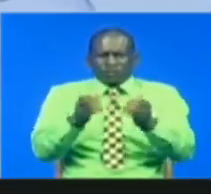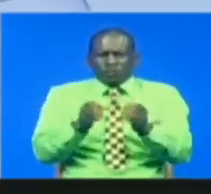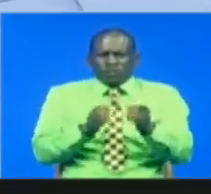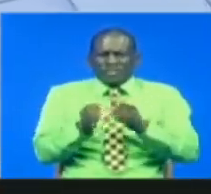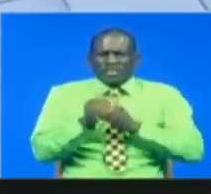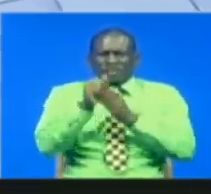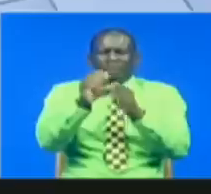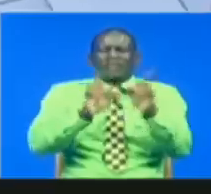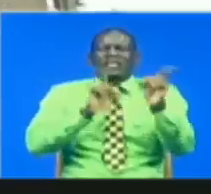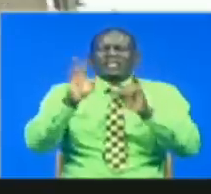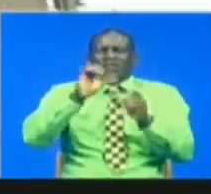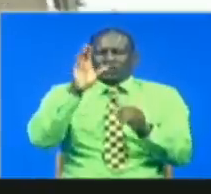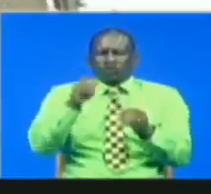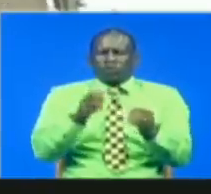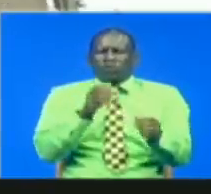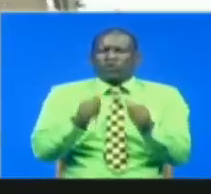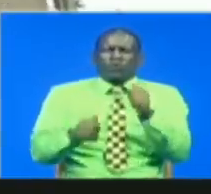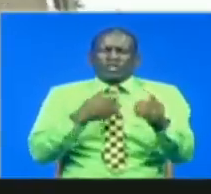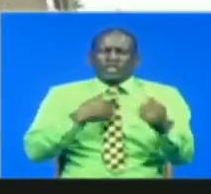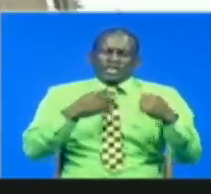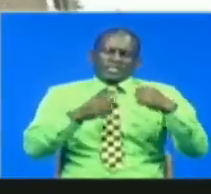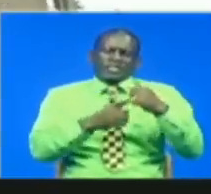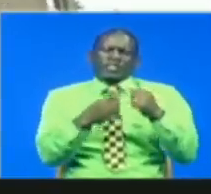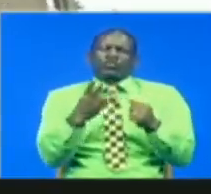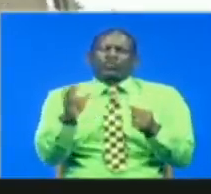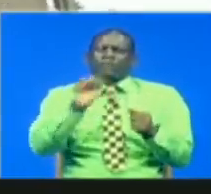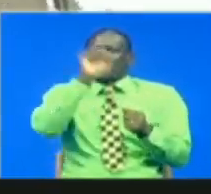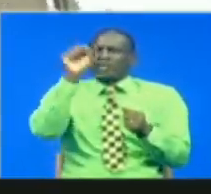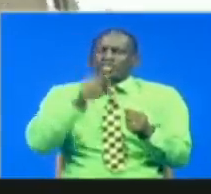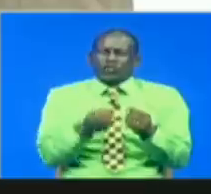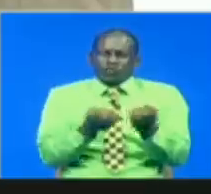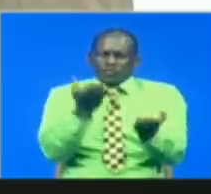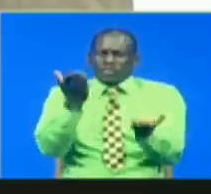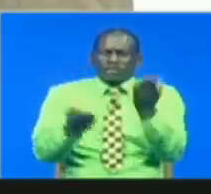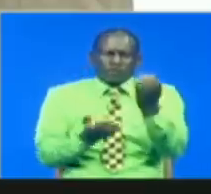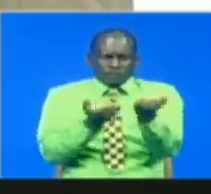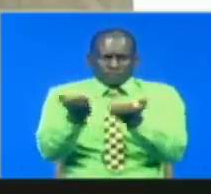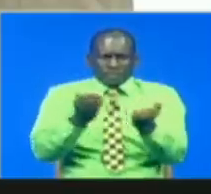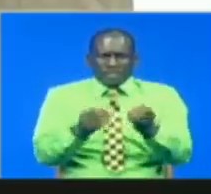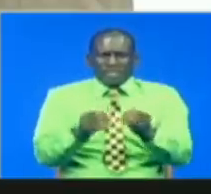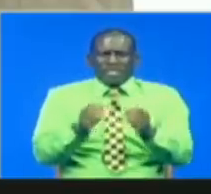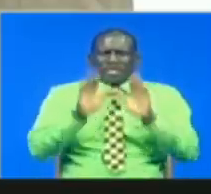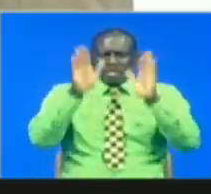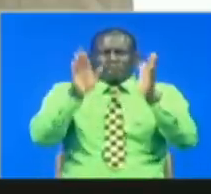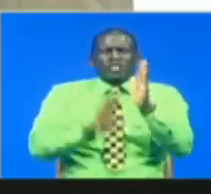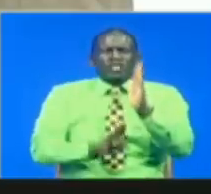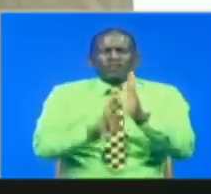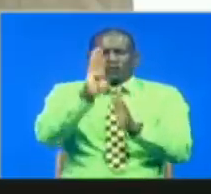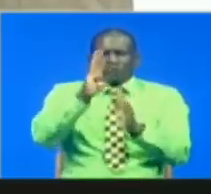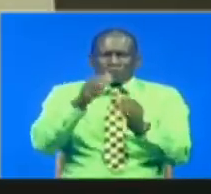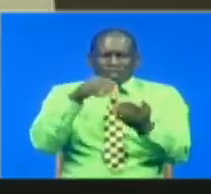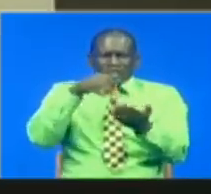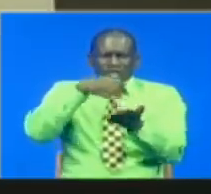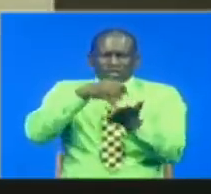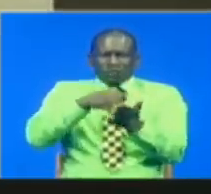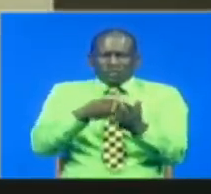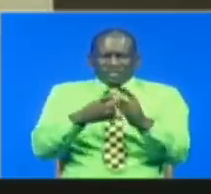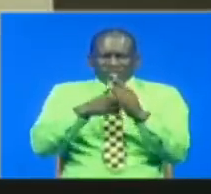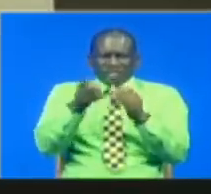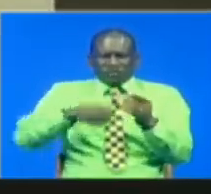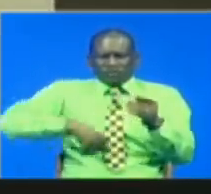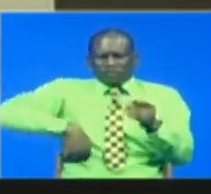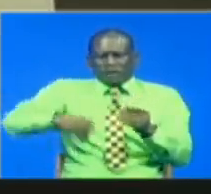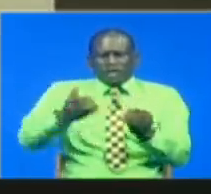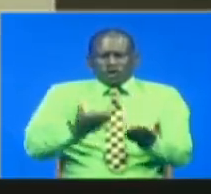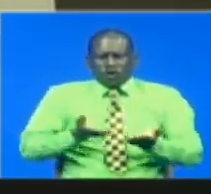which accounted for 62% of the value traded. Key developments this week entailed the commencement of the purchase offer of